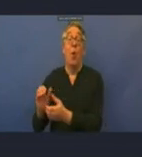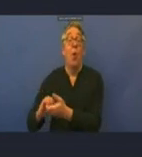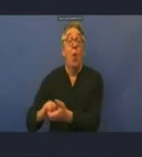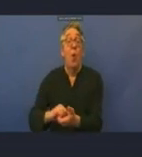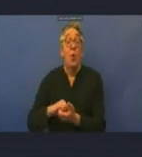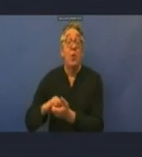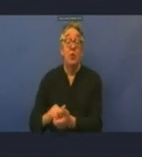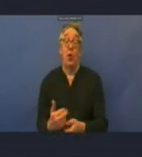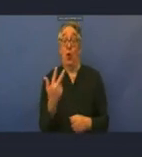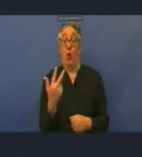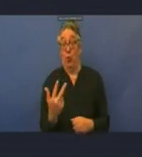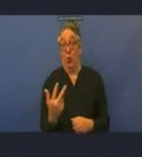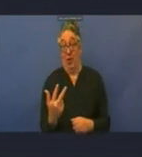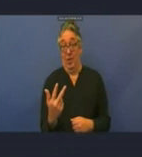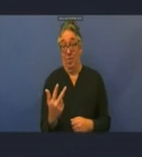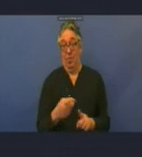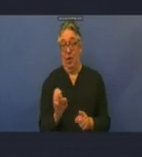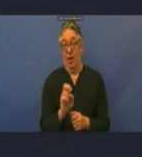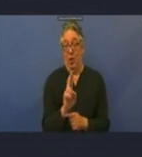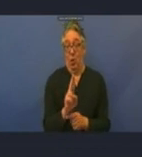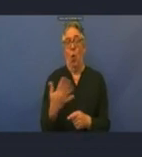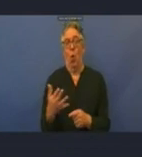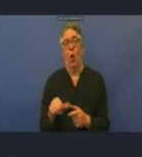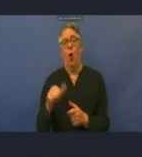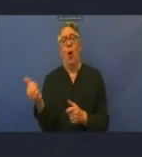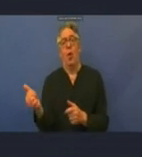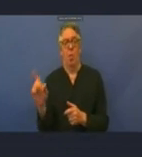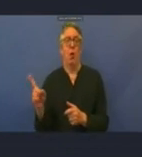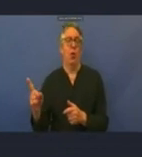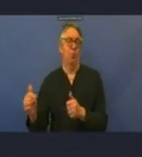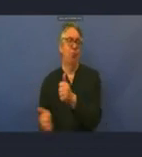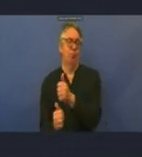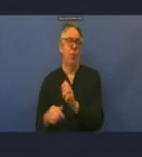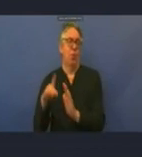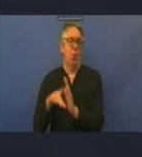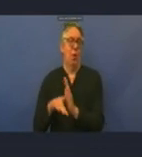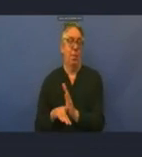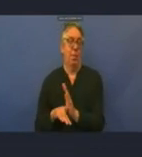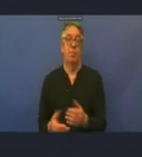country associated to the program. That means that if you have